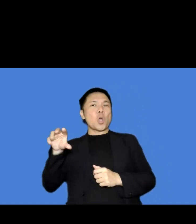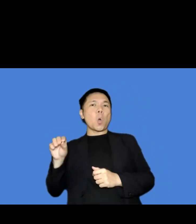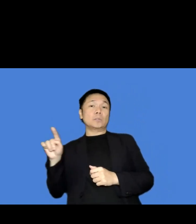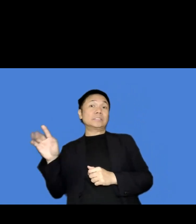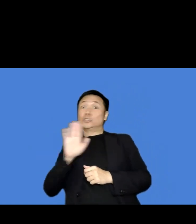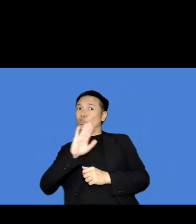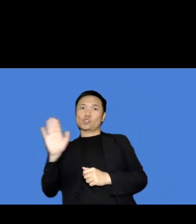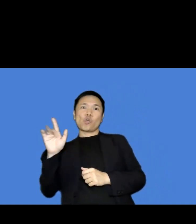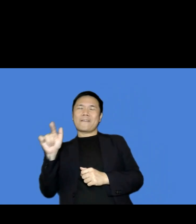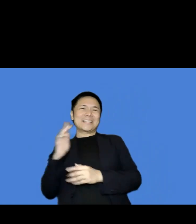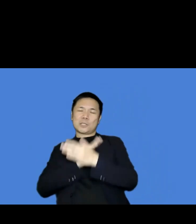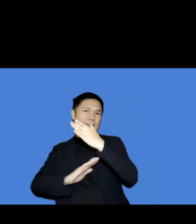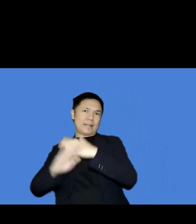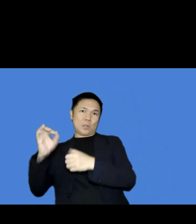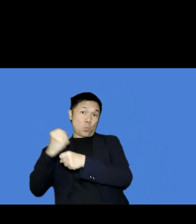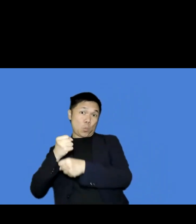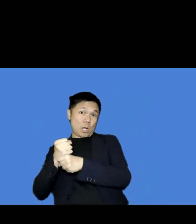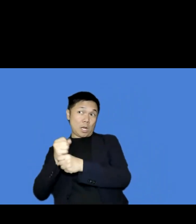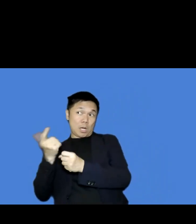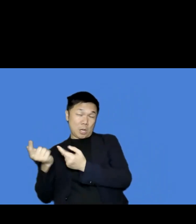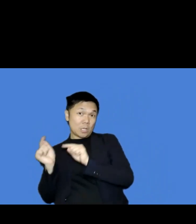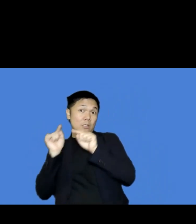directly work on disability participate?